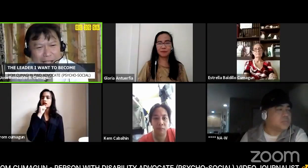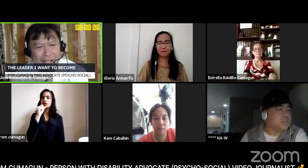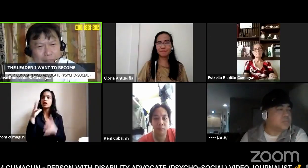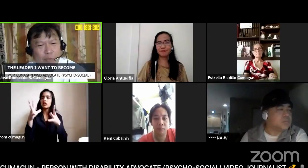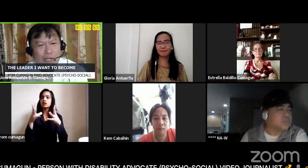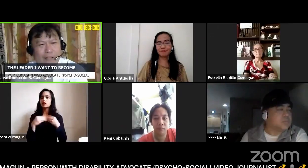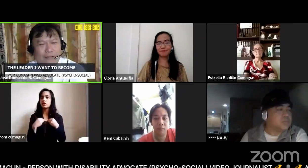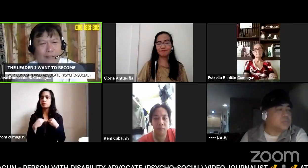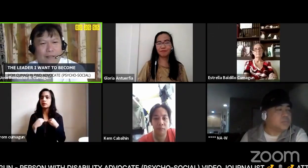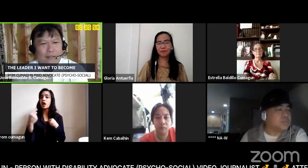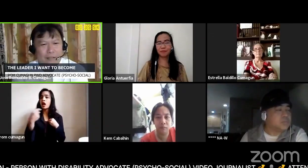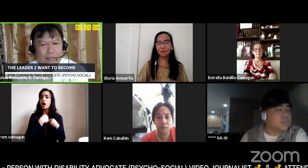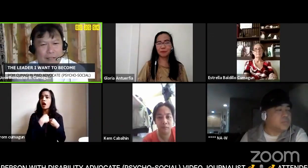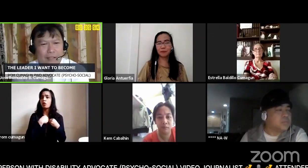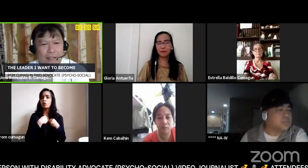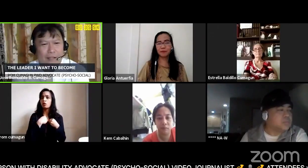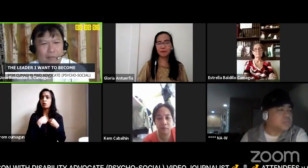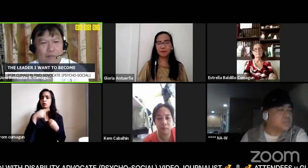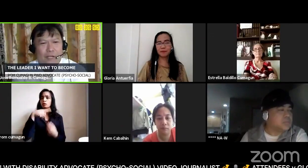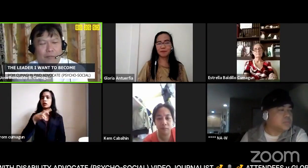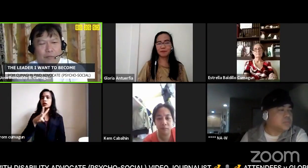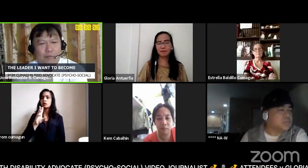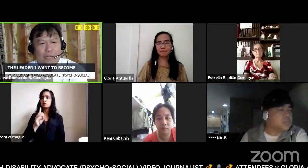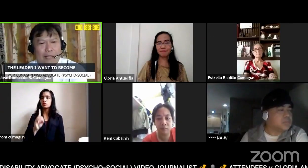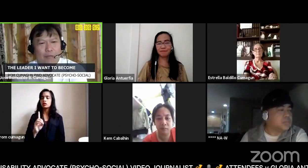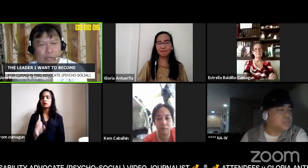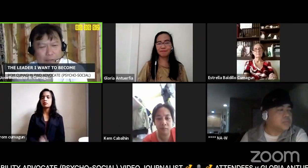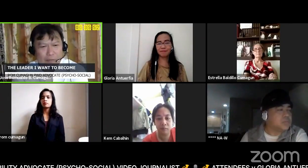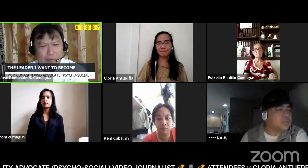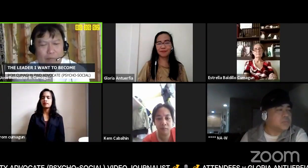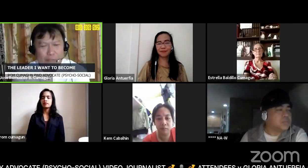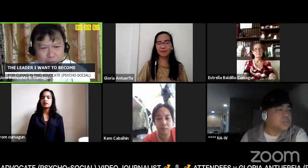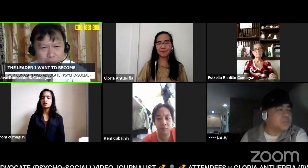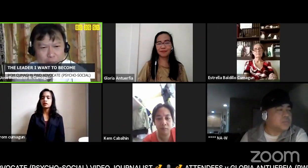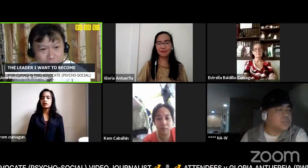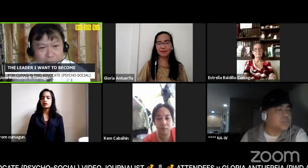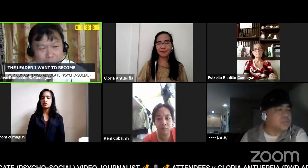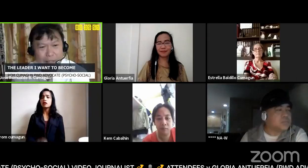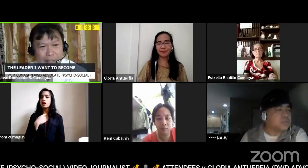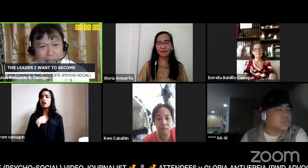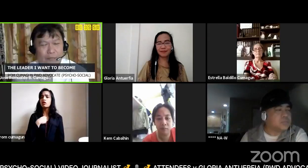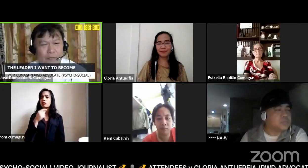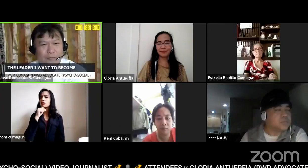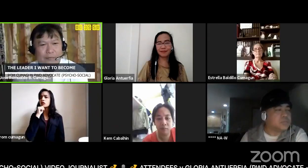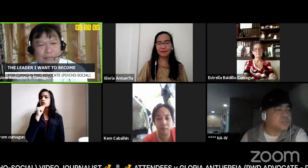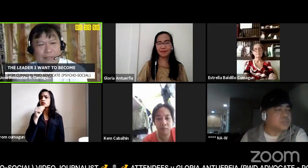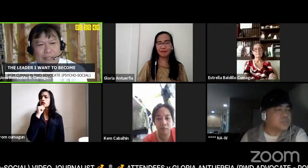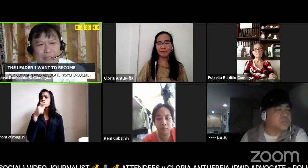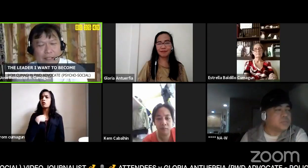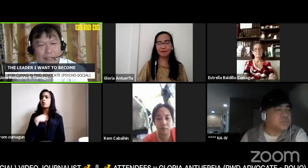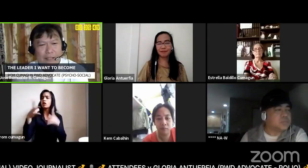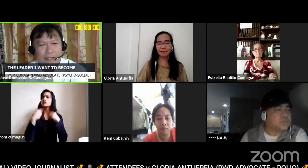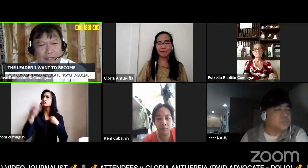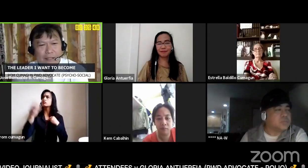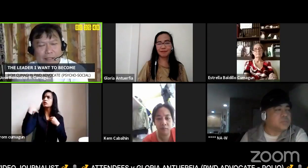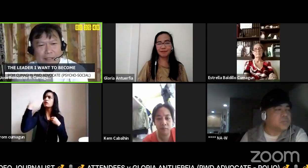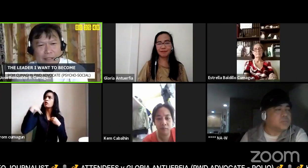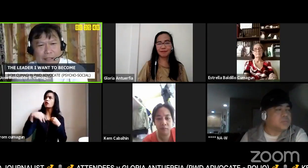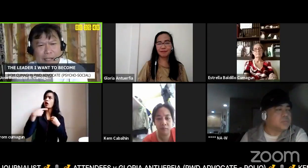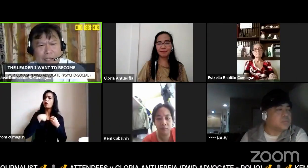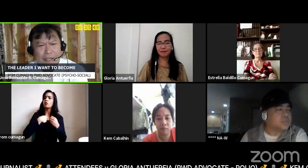accept that I am of a I am one of a person with disability.